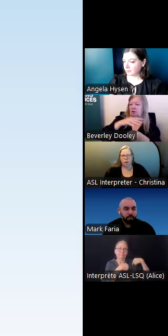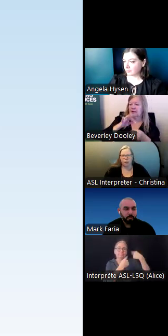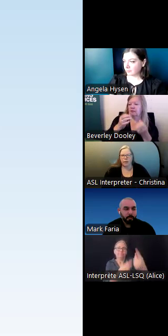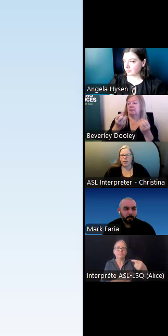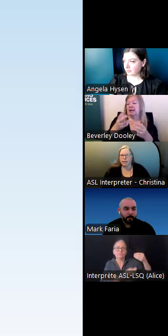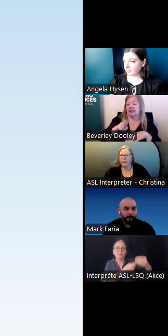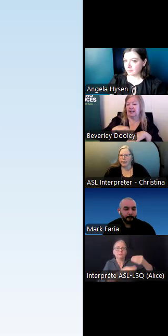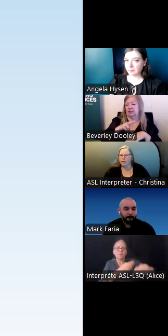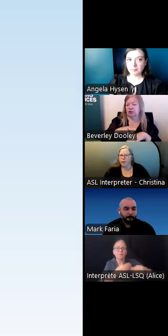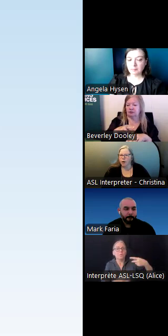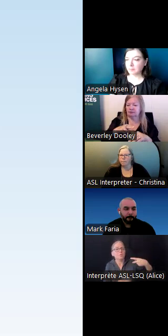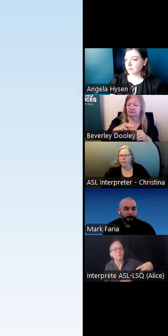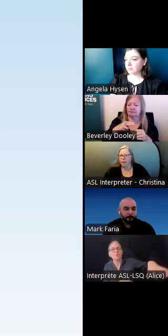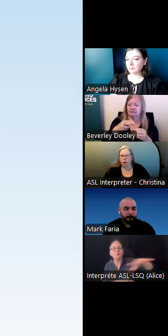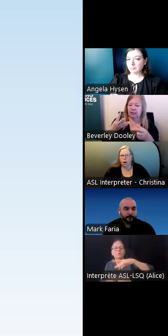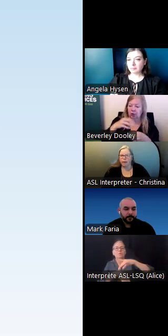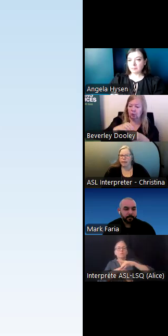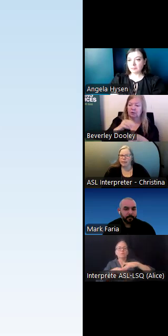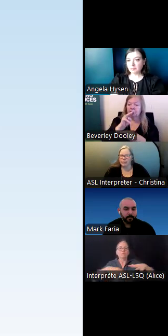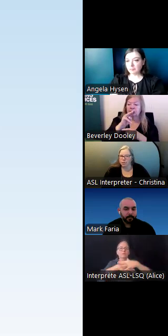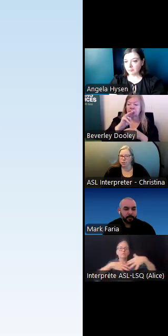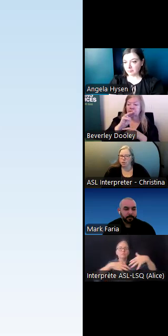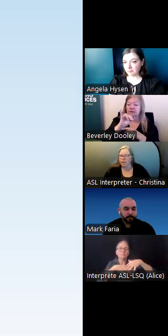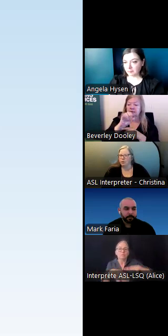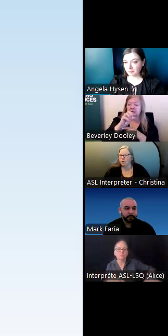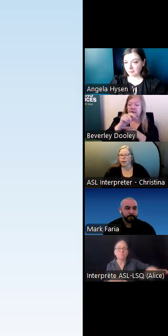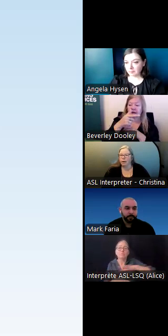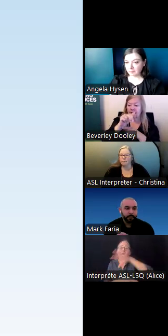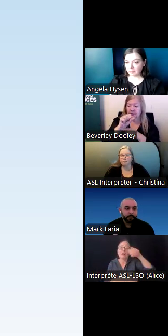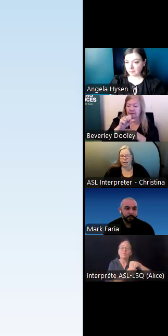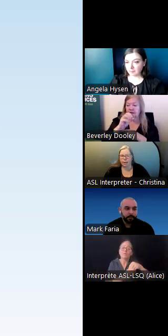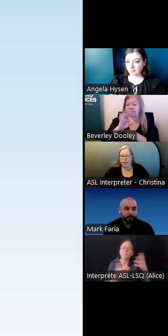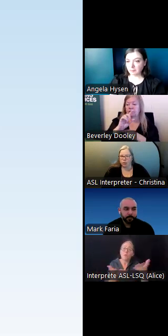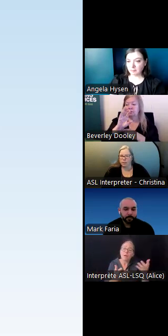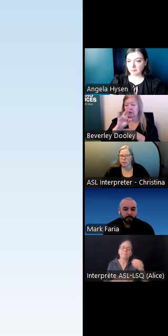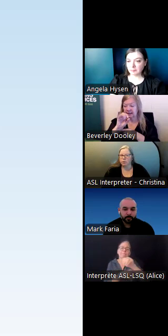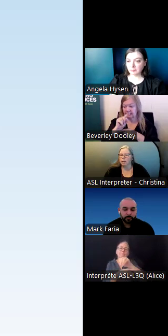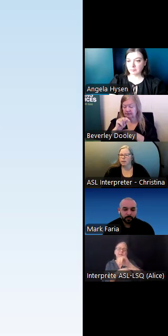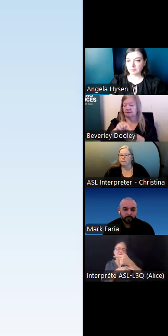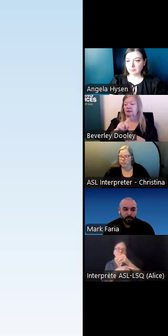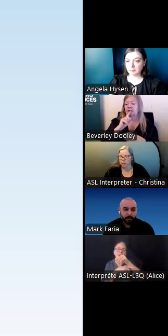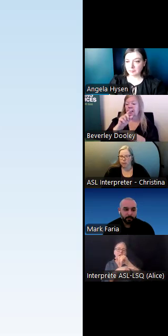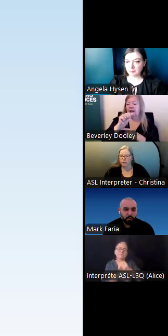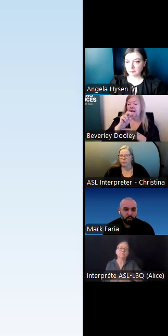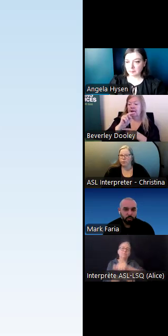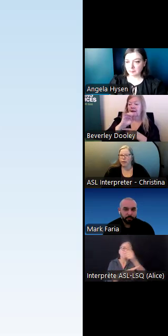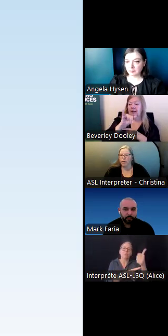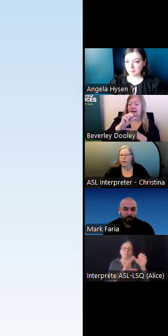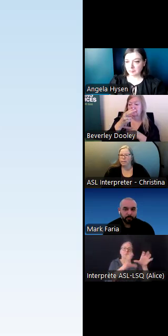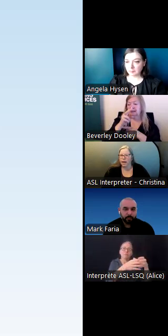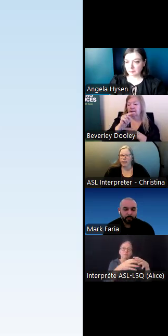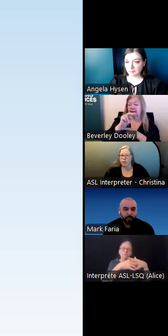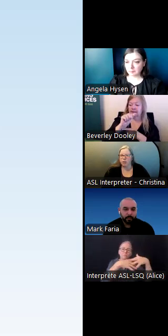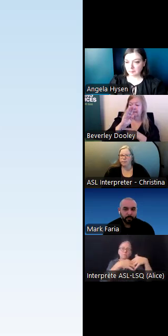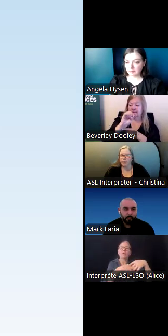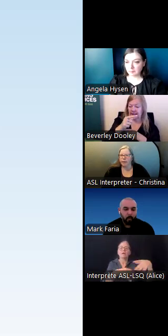so long. The land that we are meeting on is the traditional territory of many nations, including the Mississaugas of the Credit,